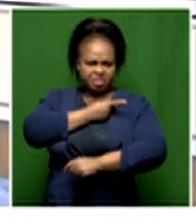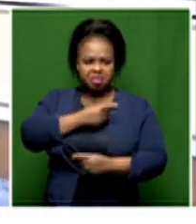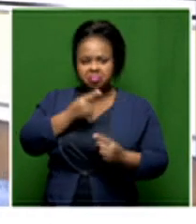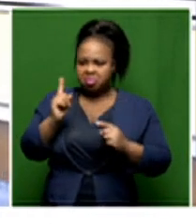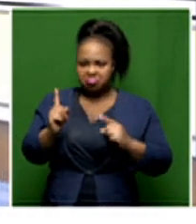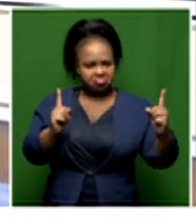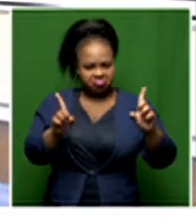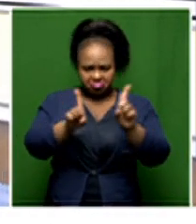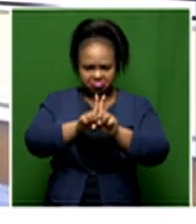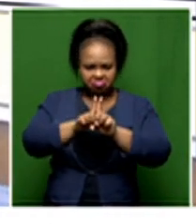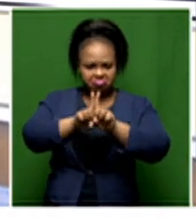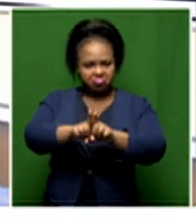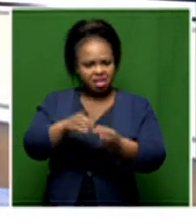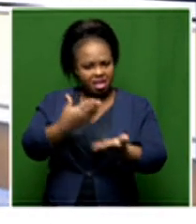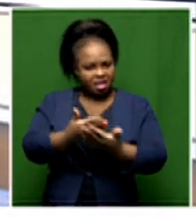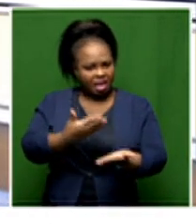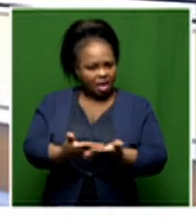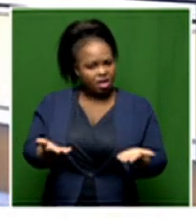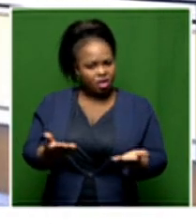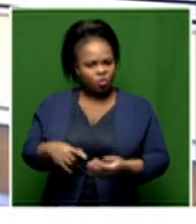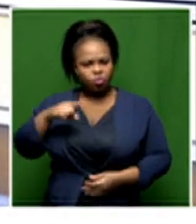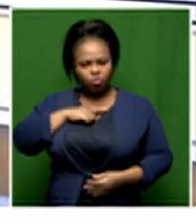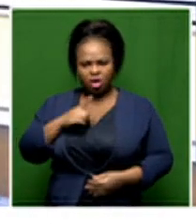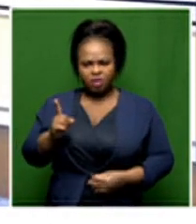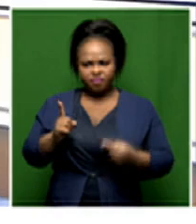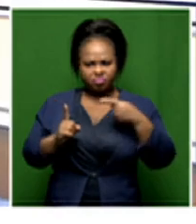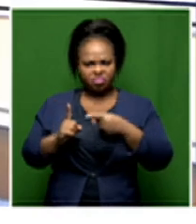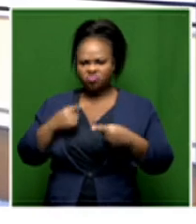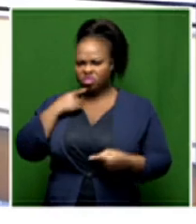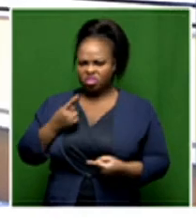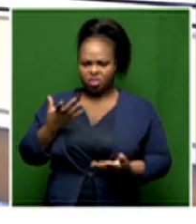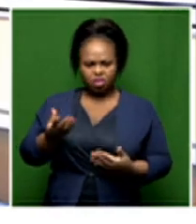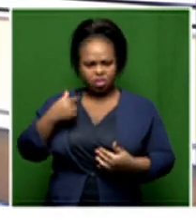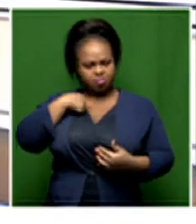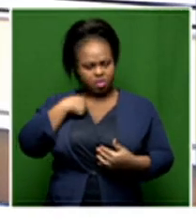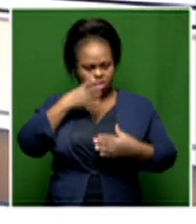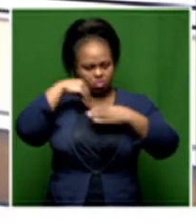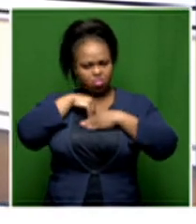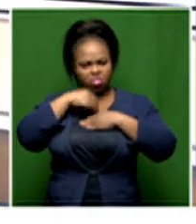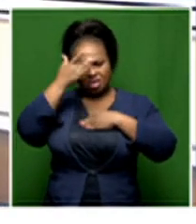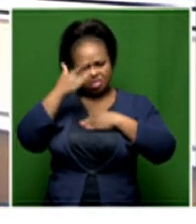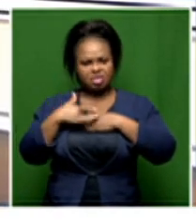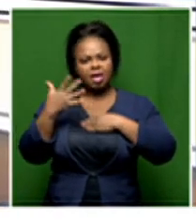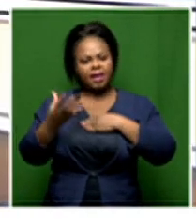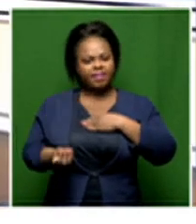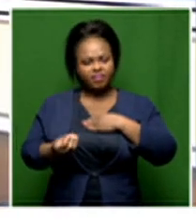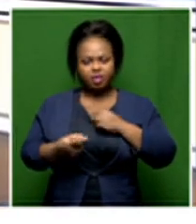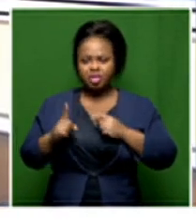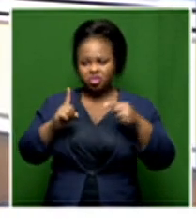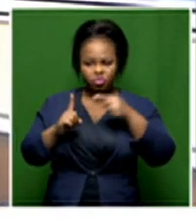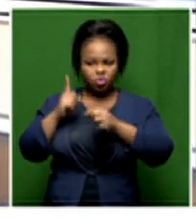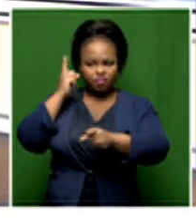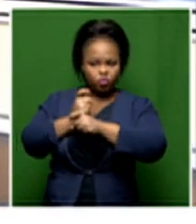I have comorbidities, and therefore, if you refuse to vaccinate, surely I have the right to